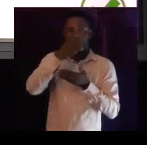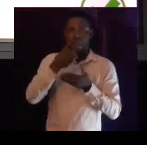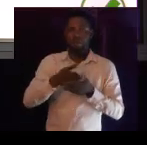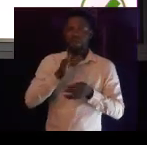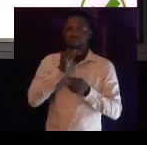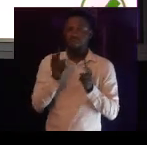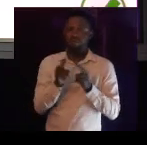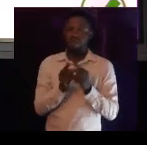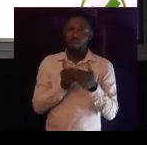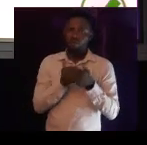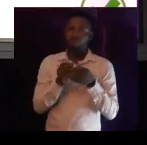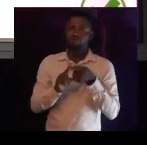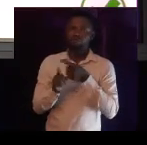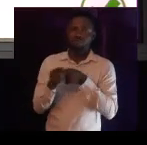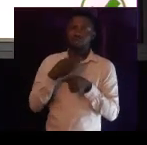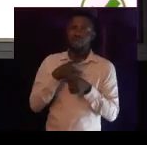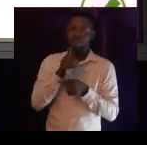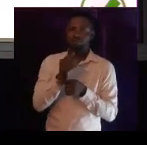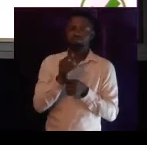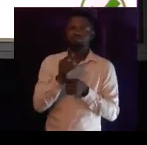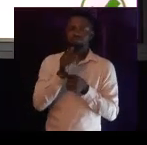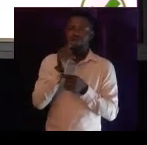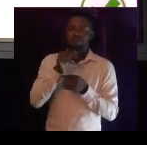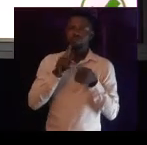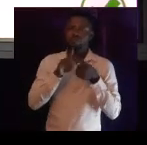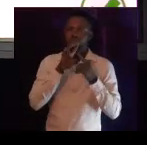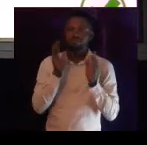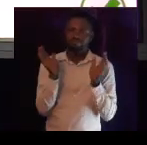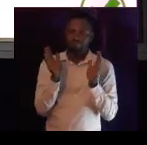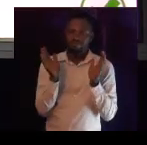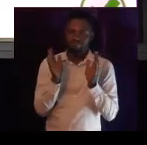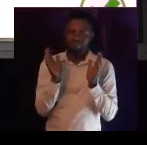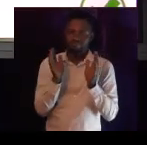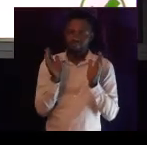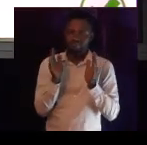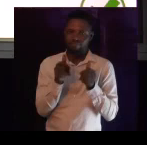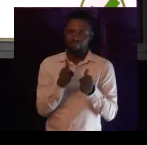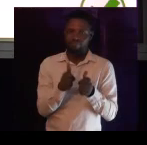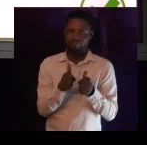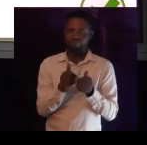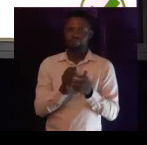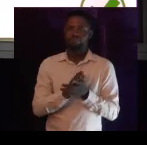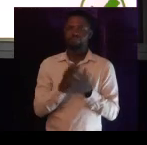your diagram is something very close to this, and you deserve to be celebrated, so I give you a chair.